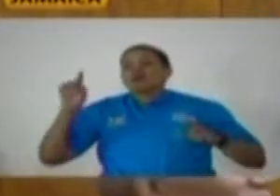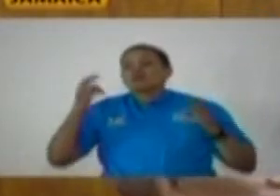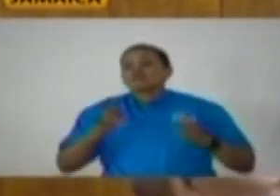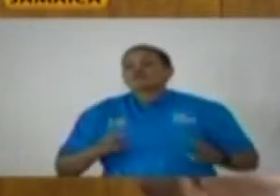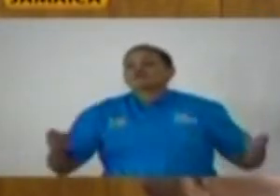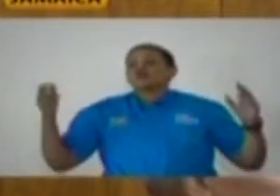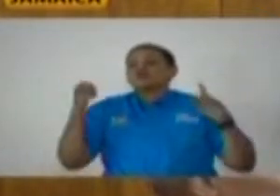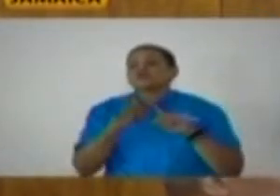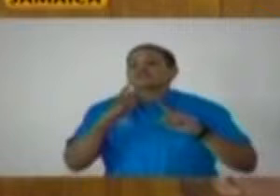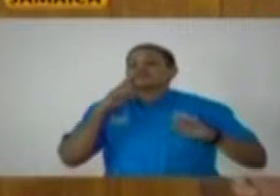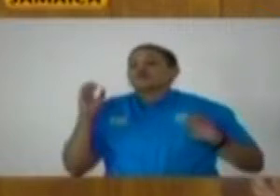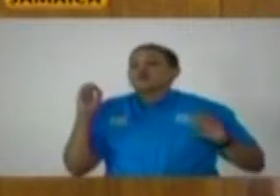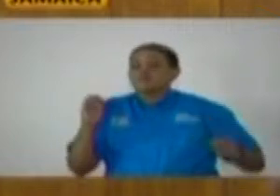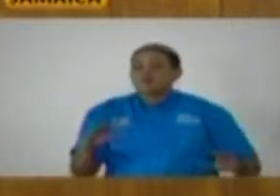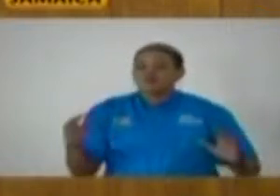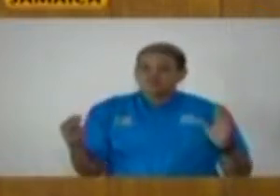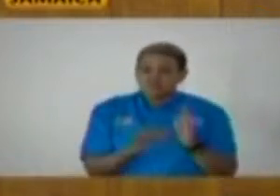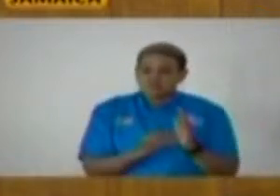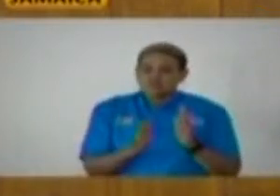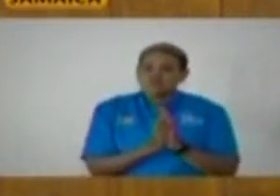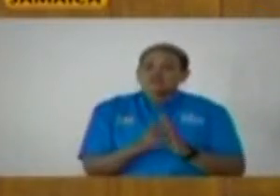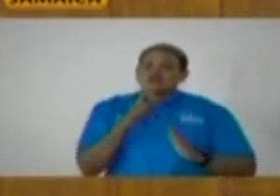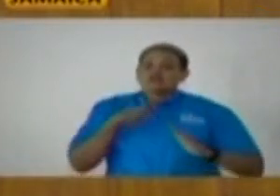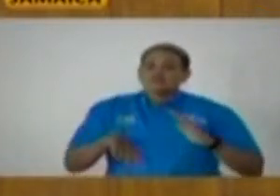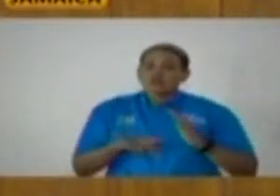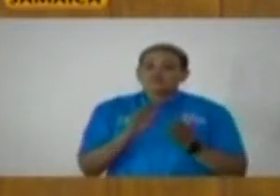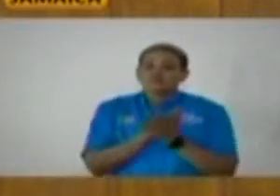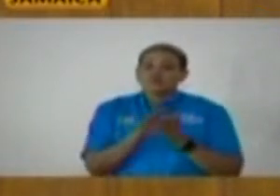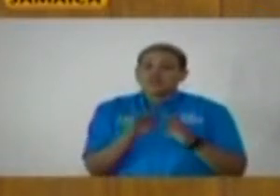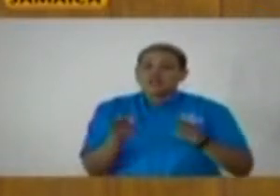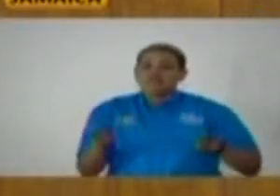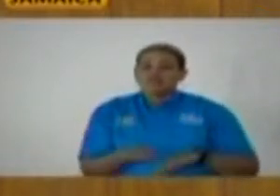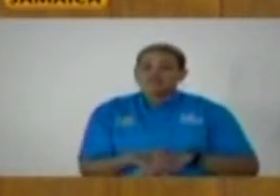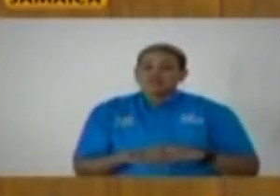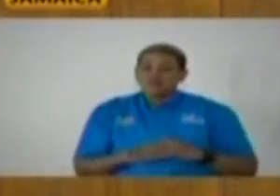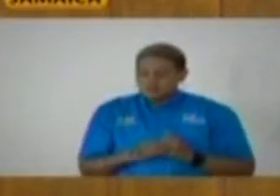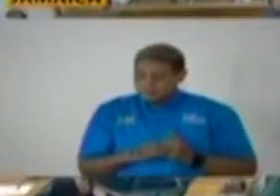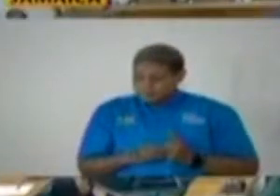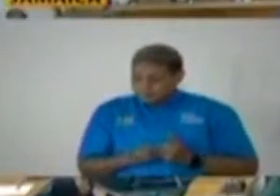resources to put it in at the primary level.